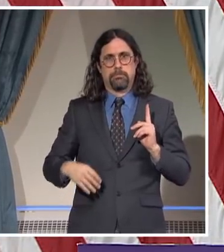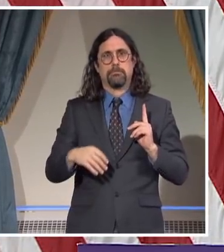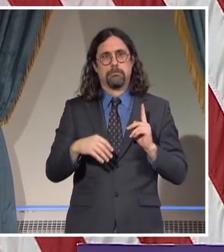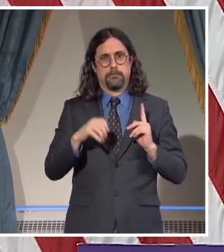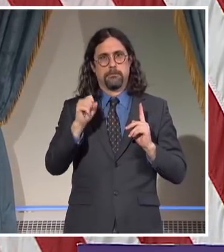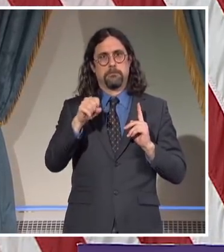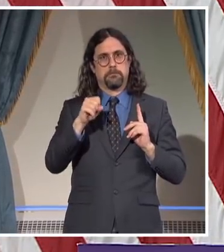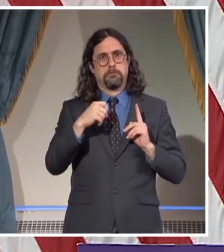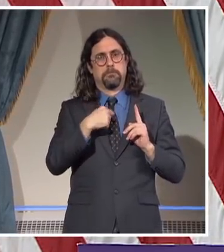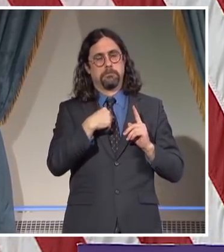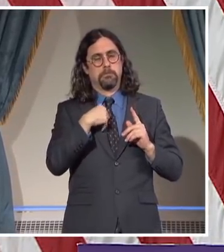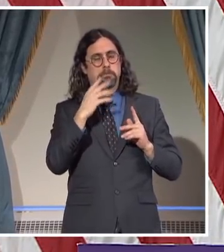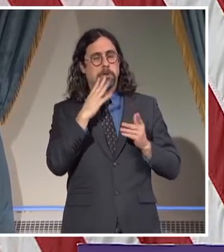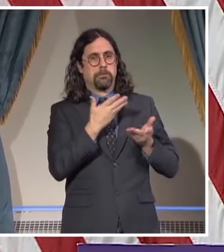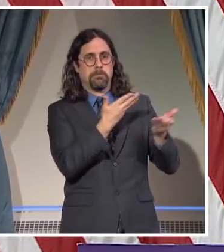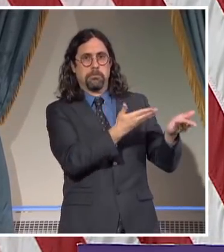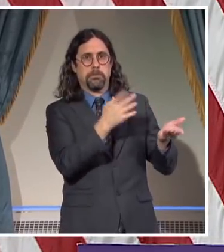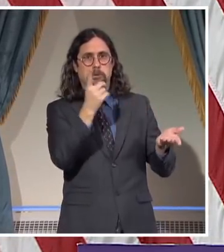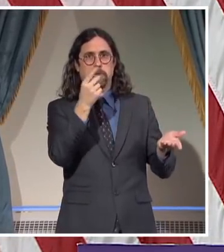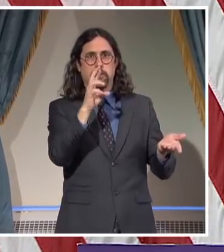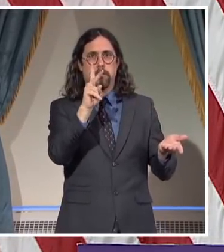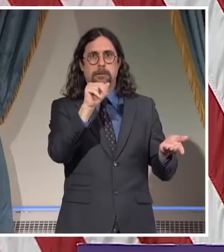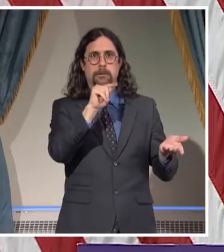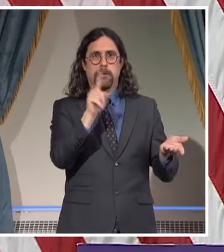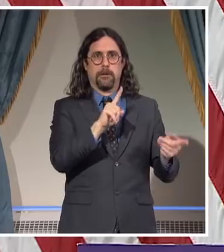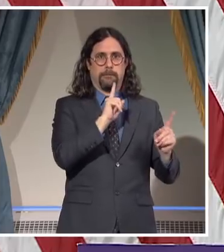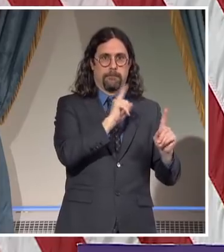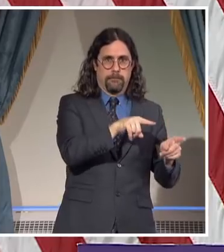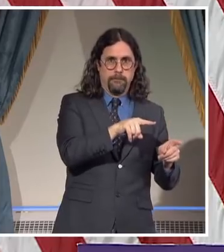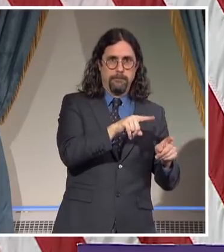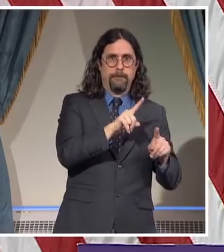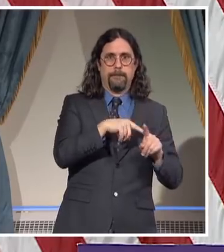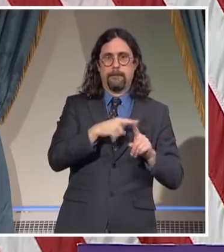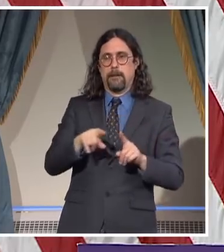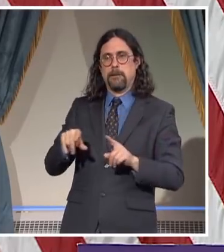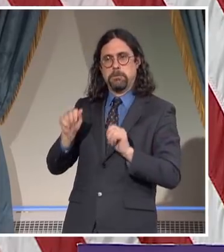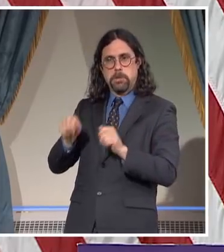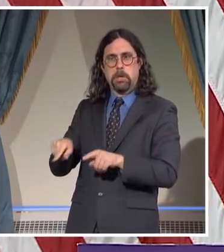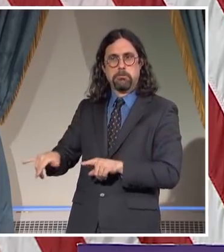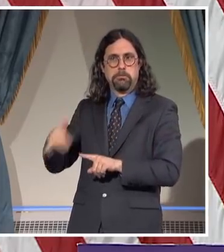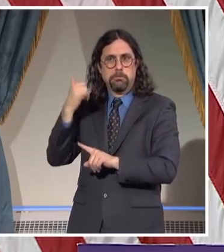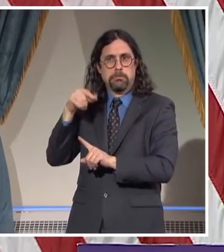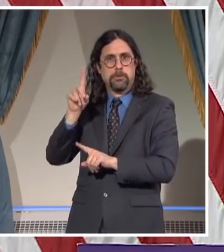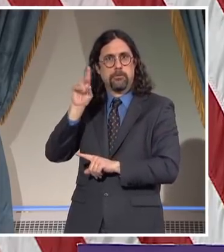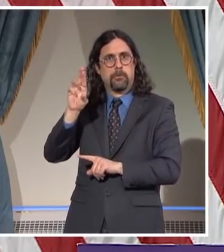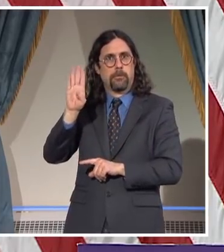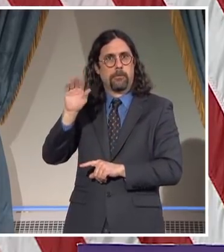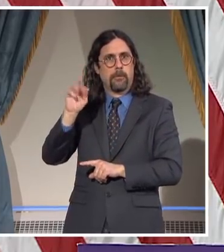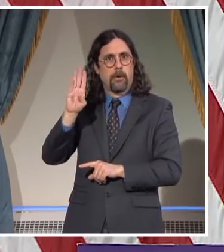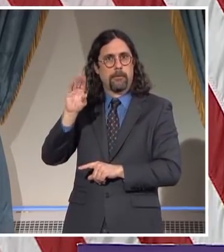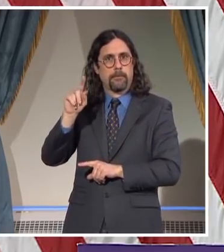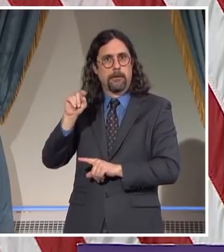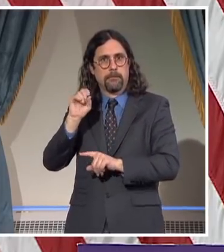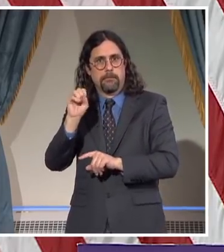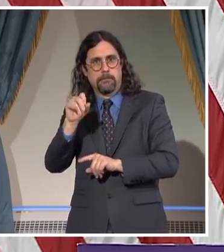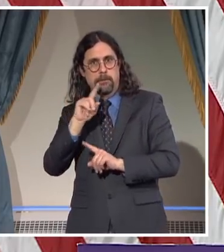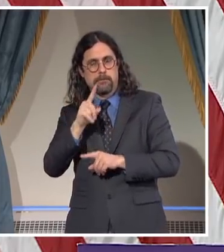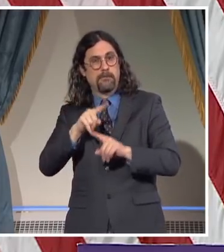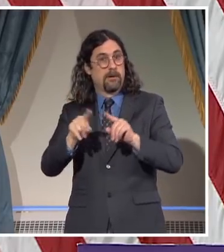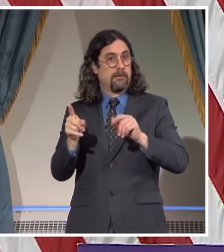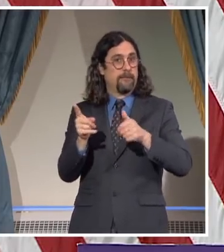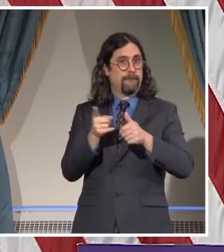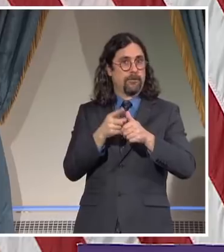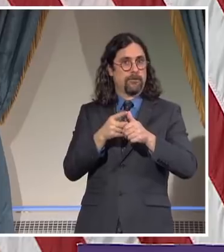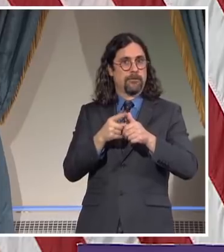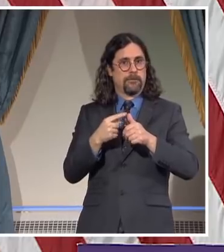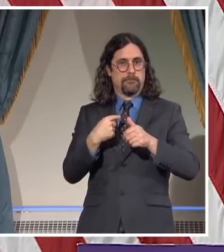first. I think it varies obviously by hospital, but I think what we can say right now is,